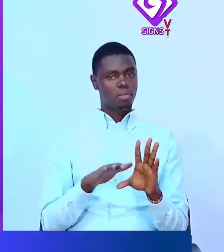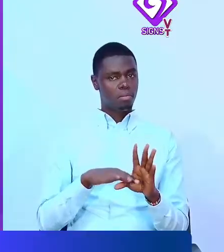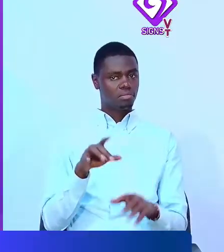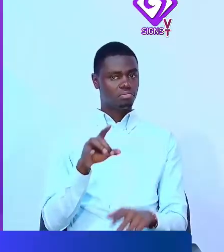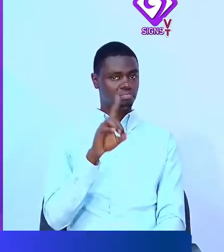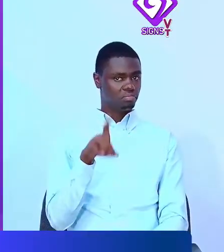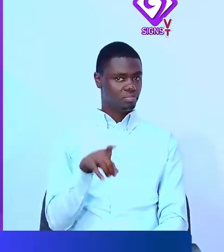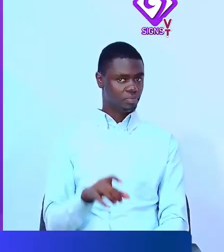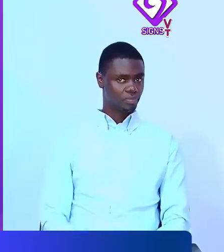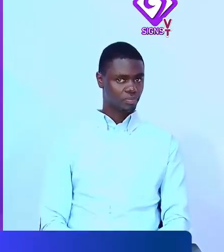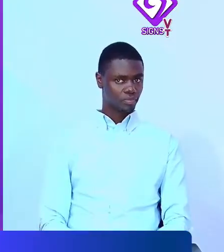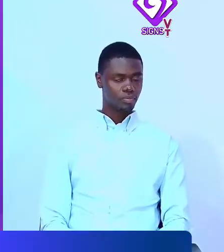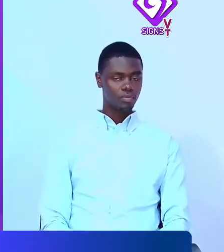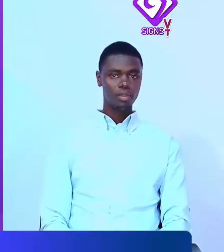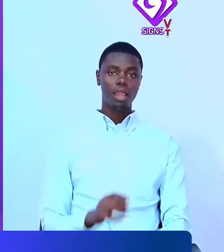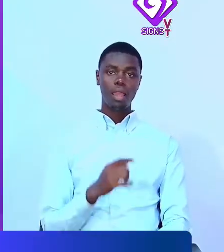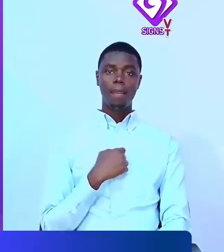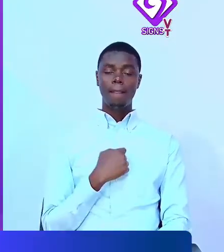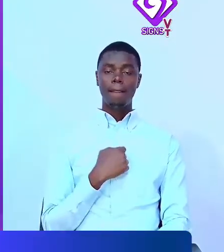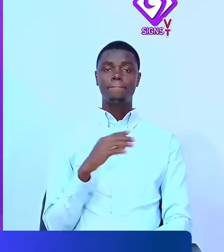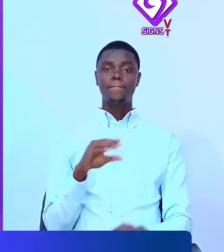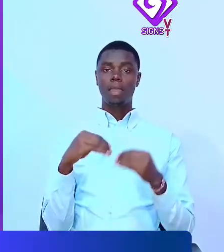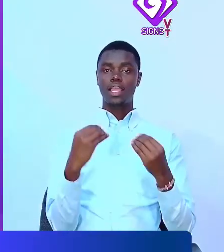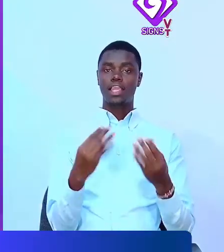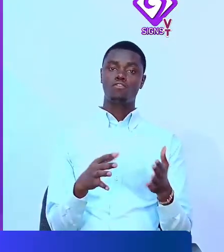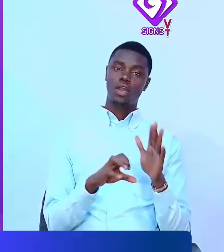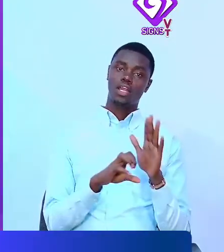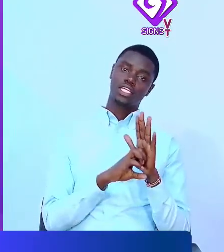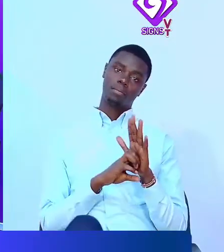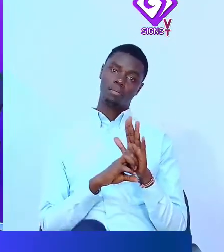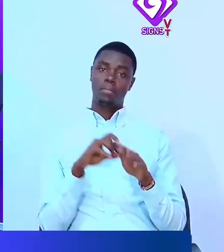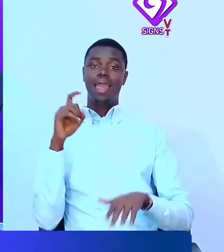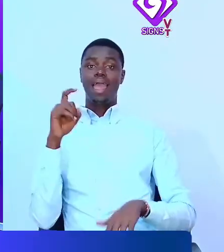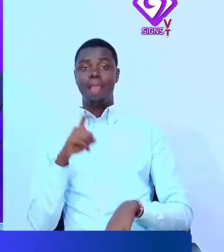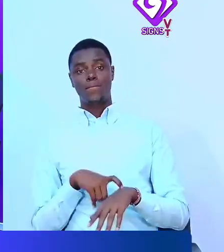I wouldn't. Because let me give you an example. At a higher land. In Embu,